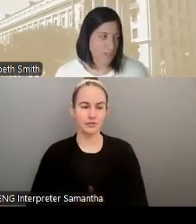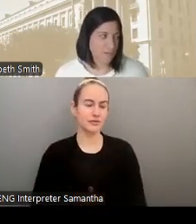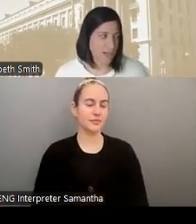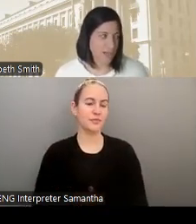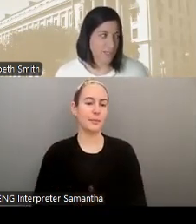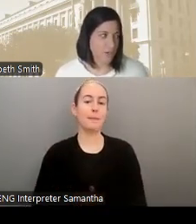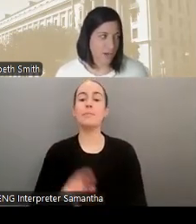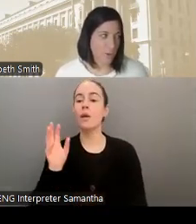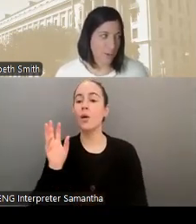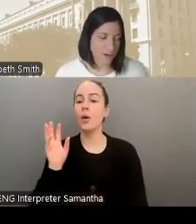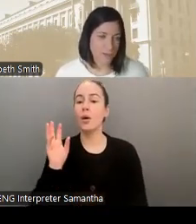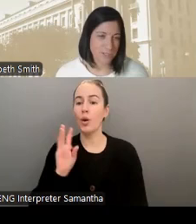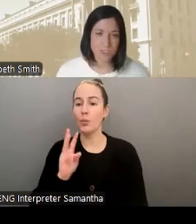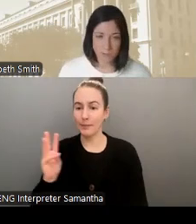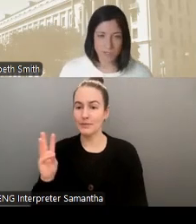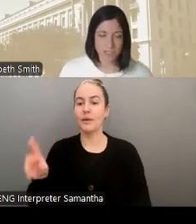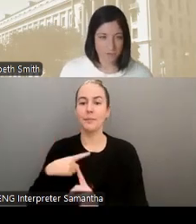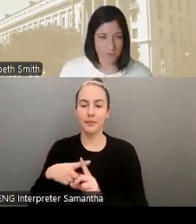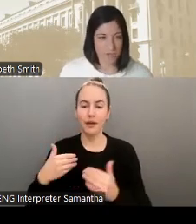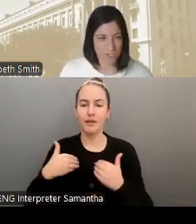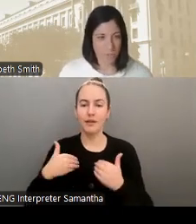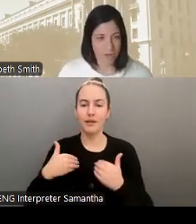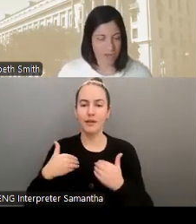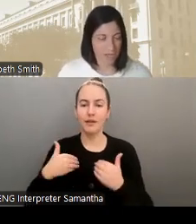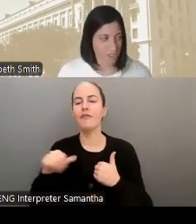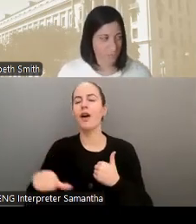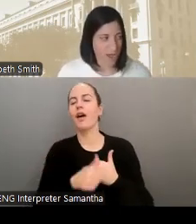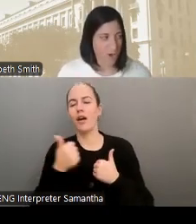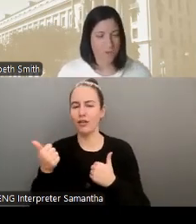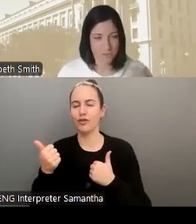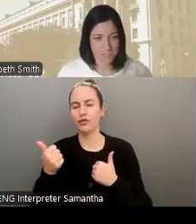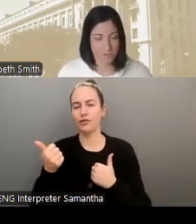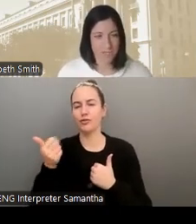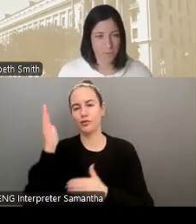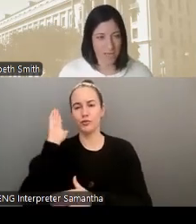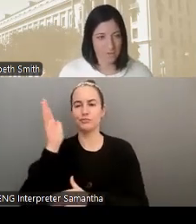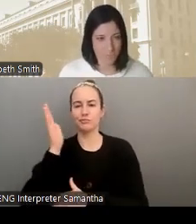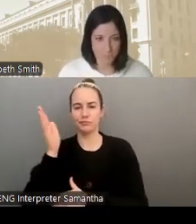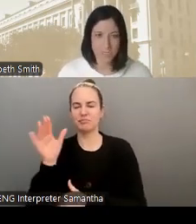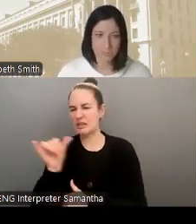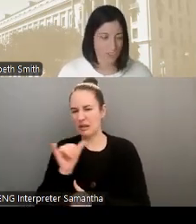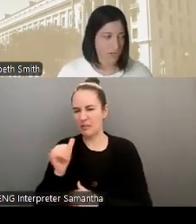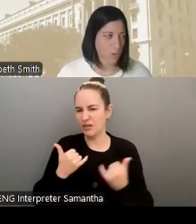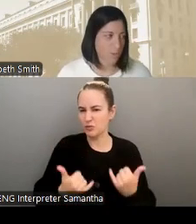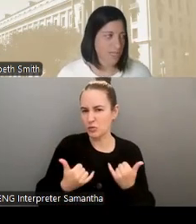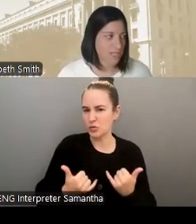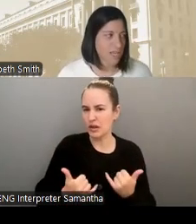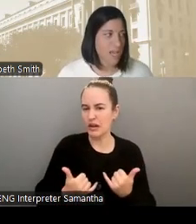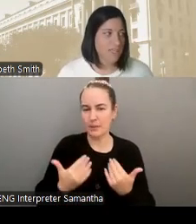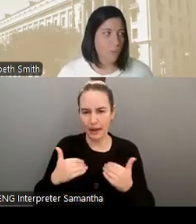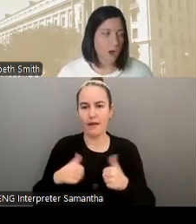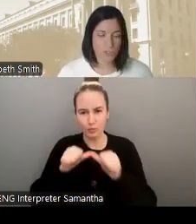you'll also find a grant webinar. So similar to the information that we are conveying to you now, if there's something that we have that's permanently posted on our